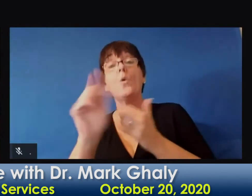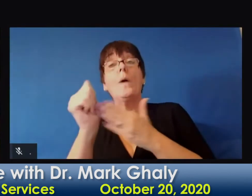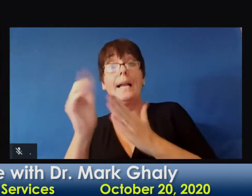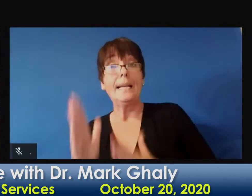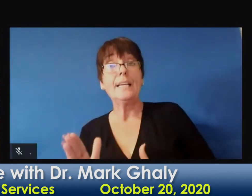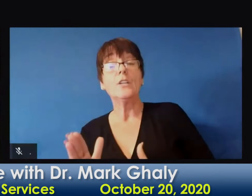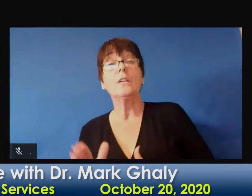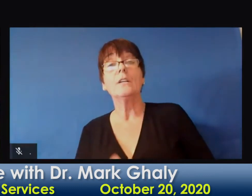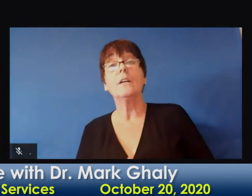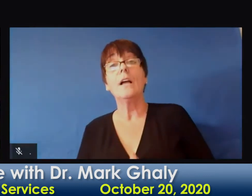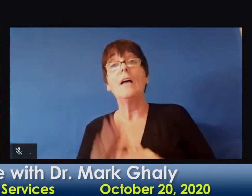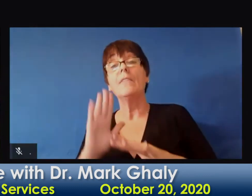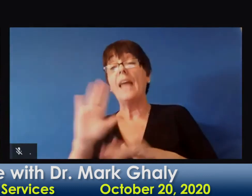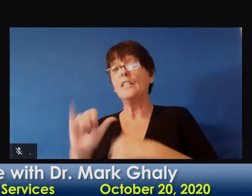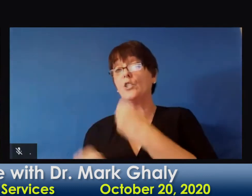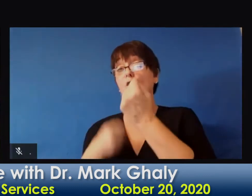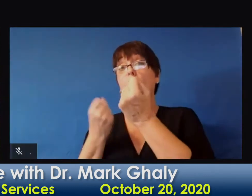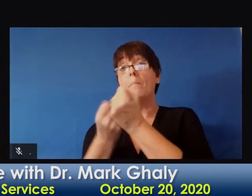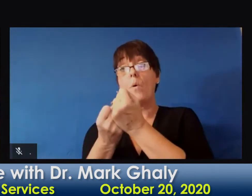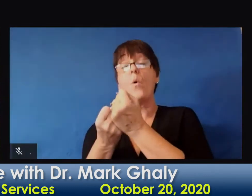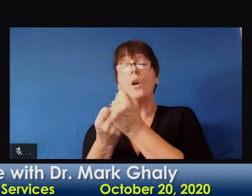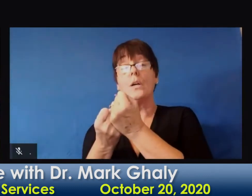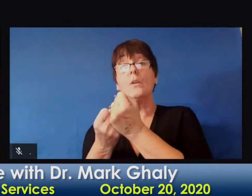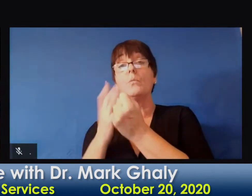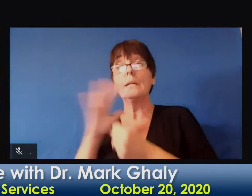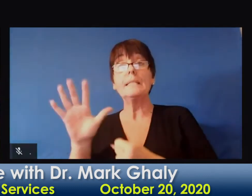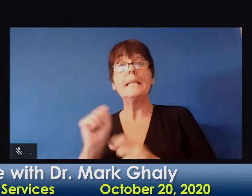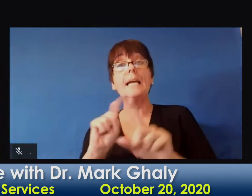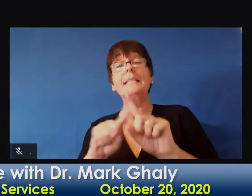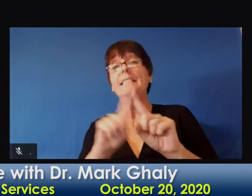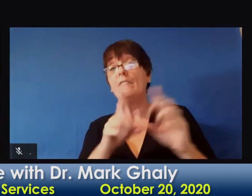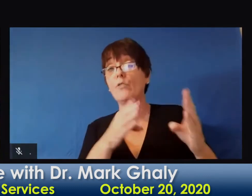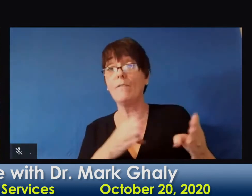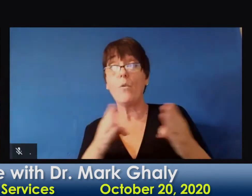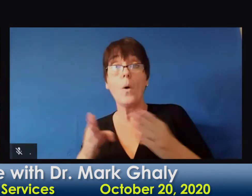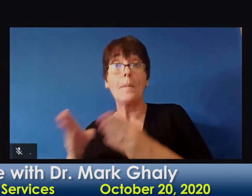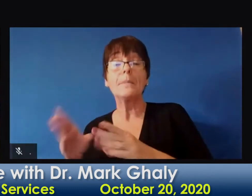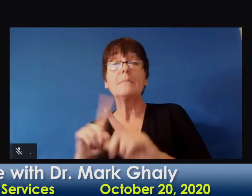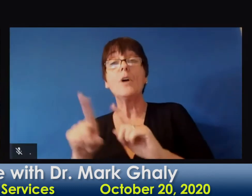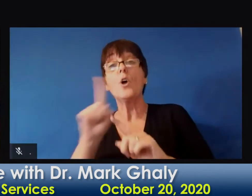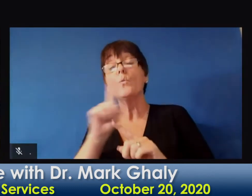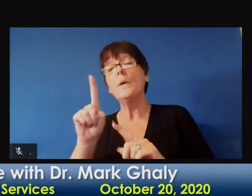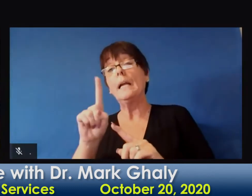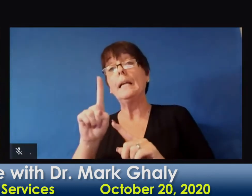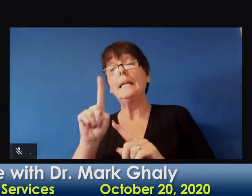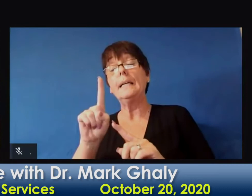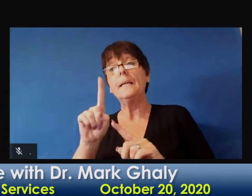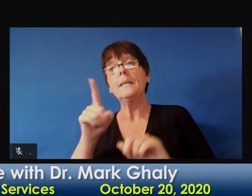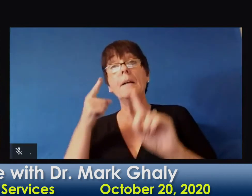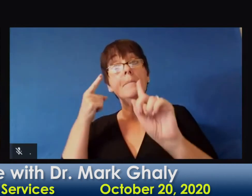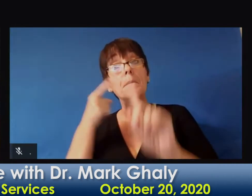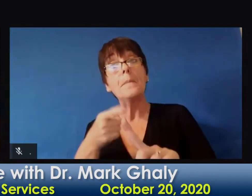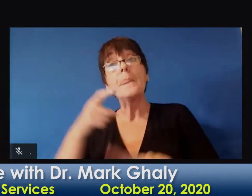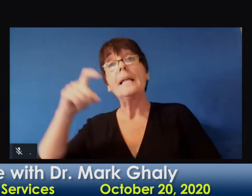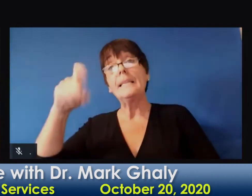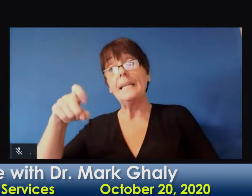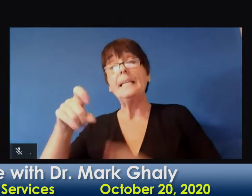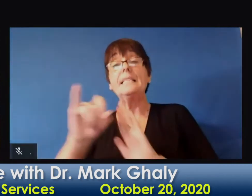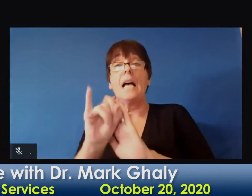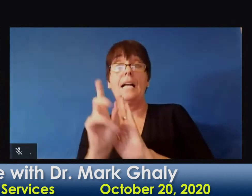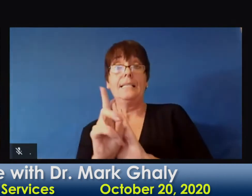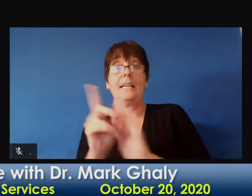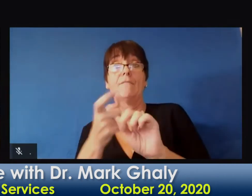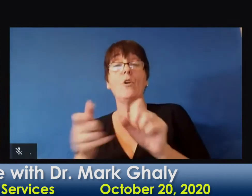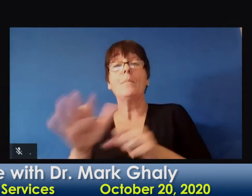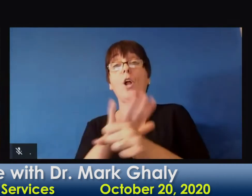the form of support will take many different forms, but really be tailored around the needs identified by our